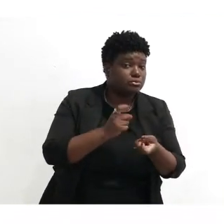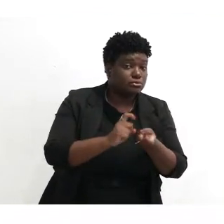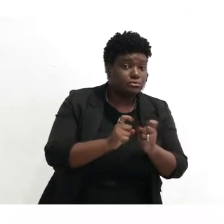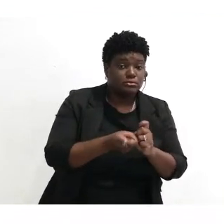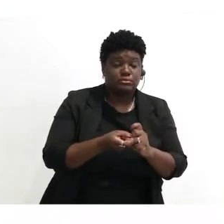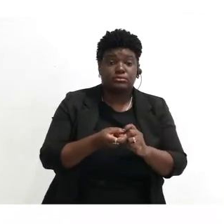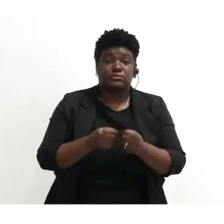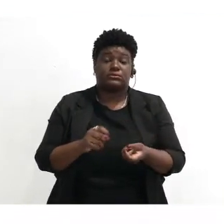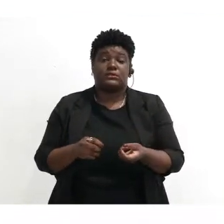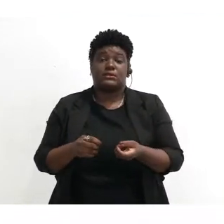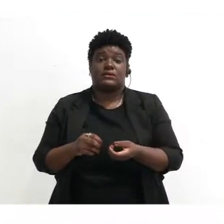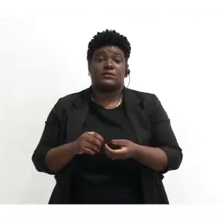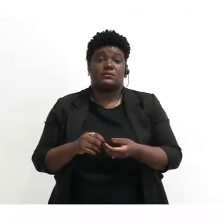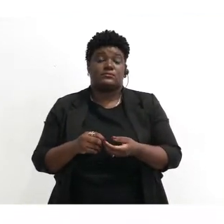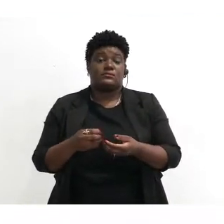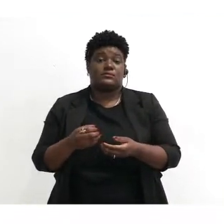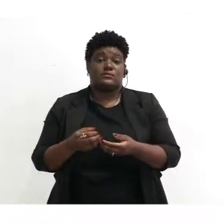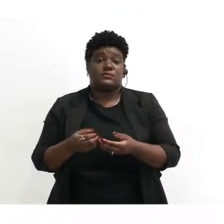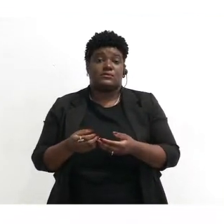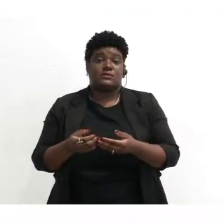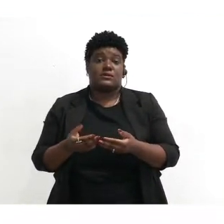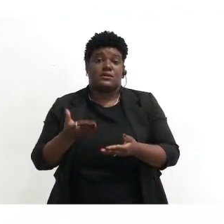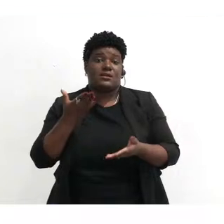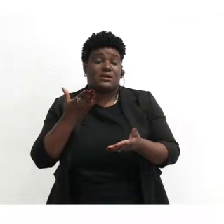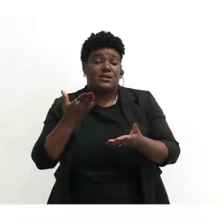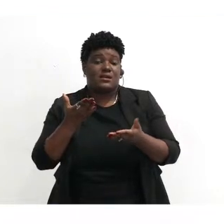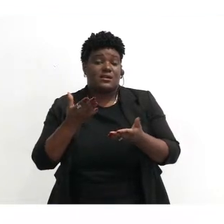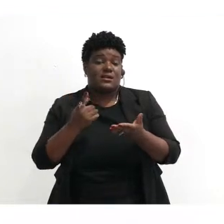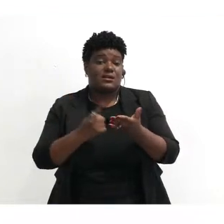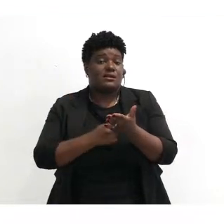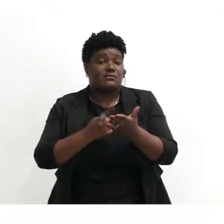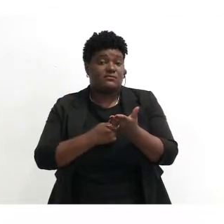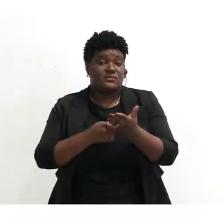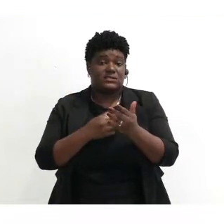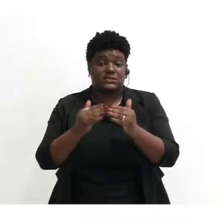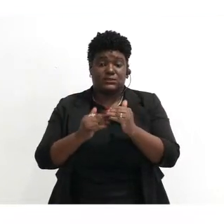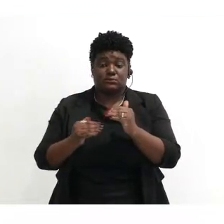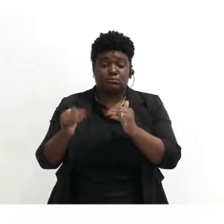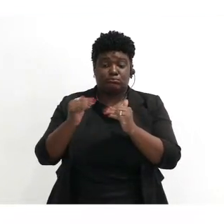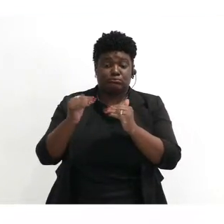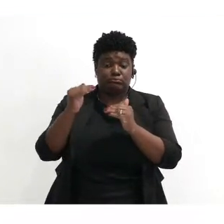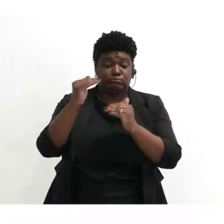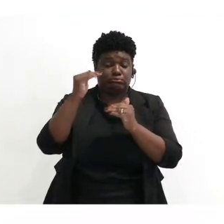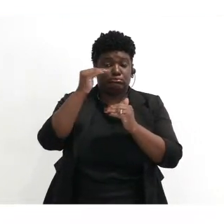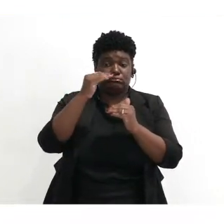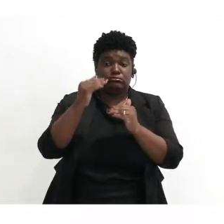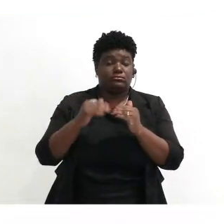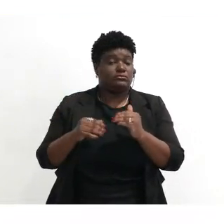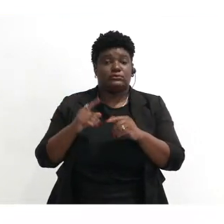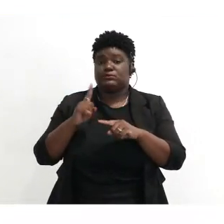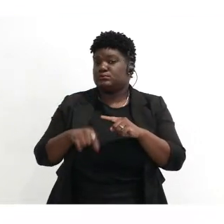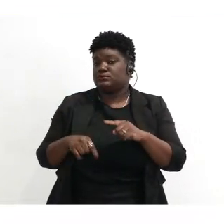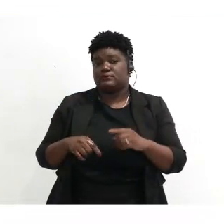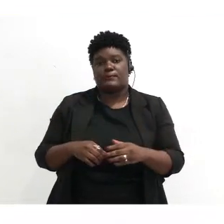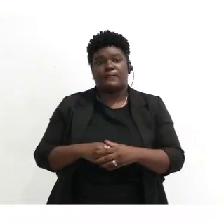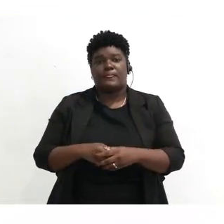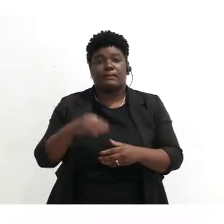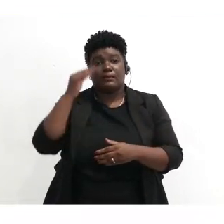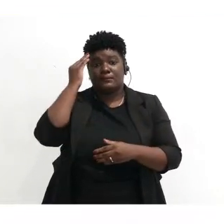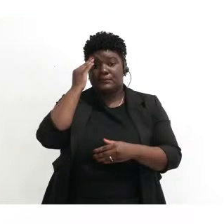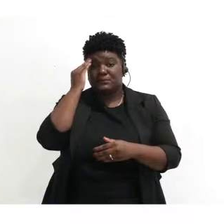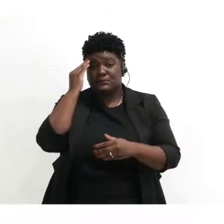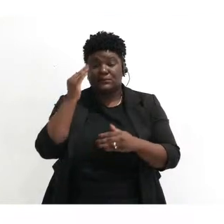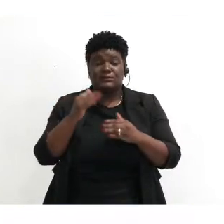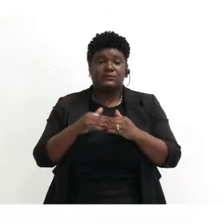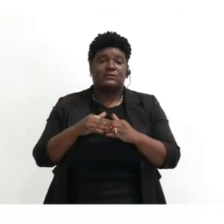well, but memory and analog don't scale. So it's difficult to reduce those and densify those over time.